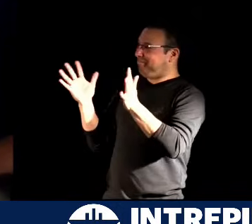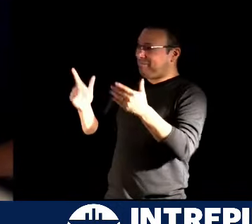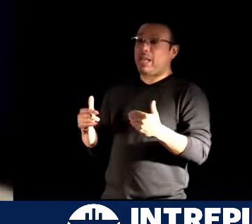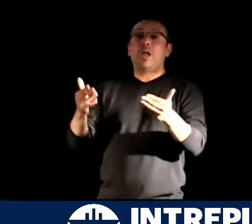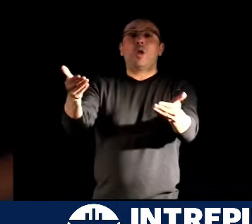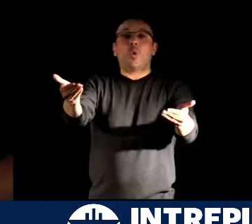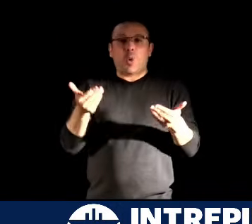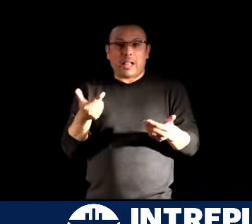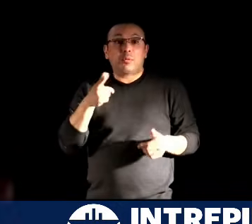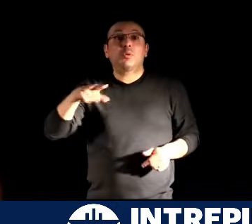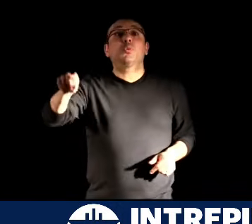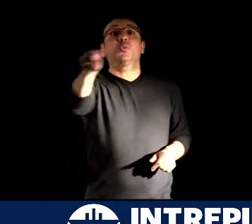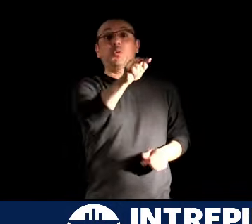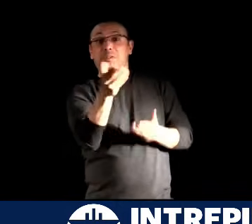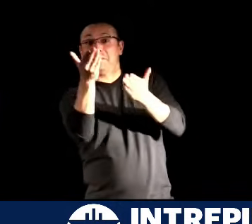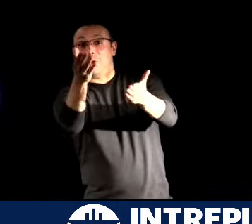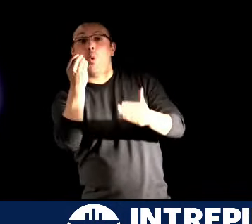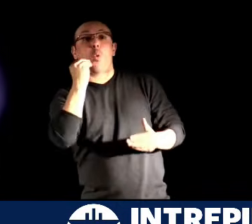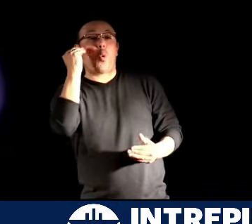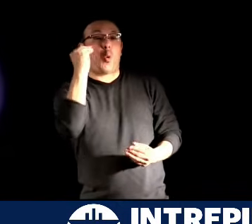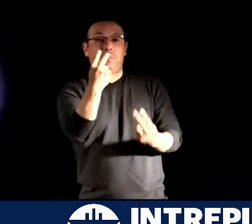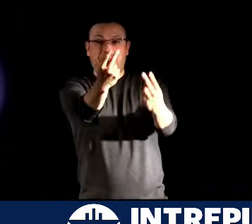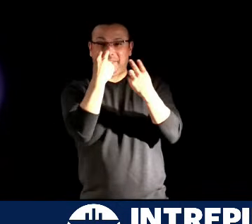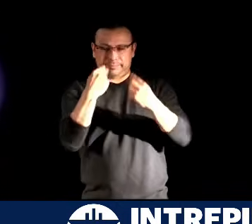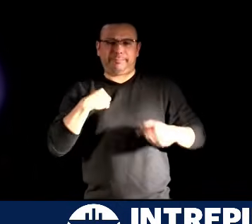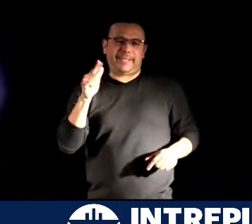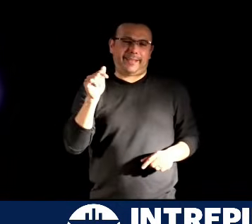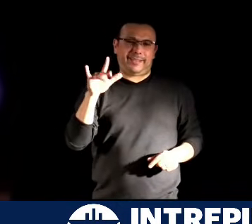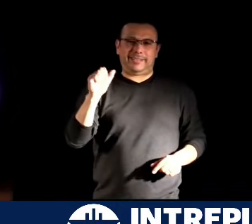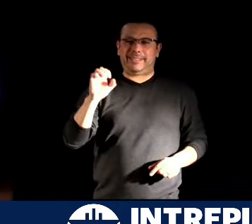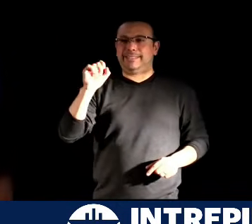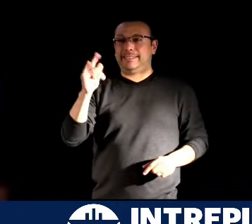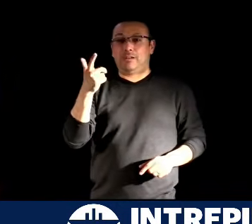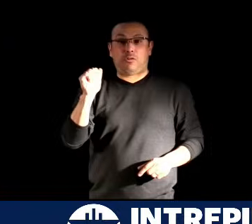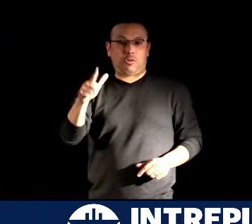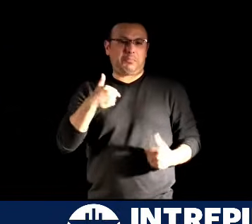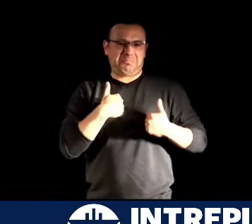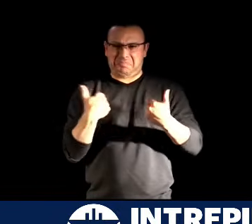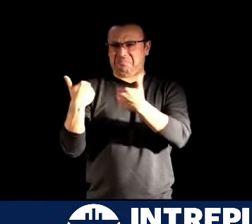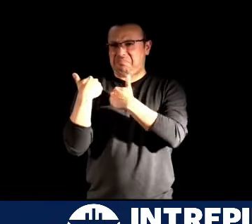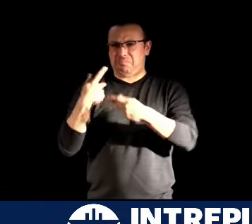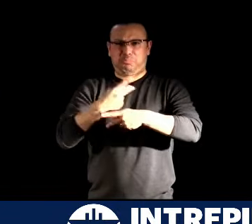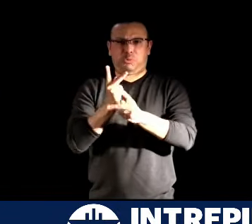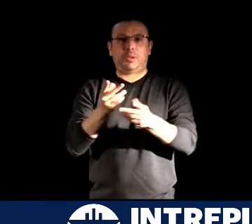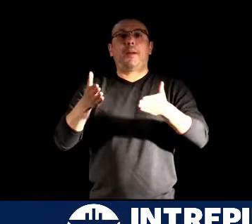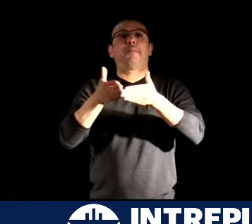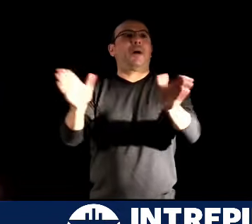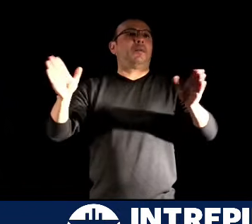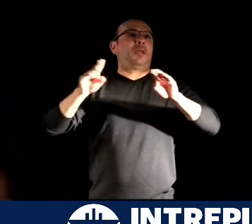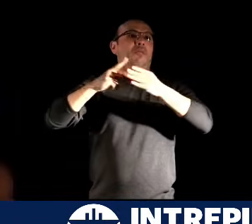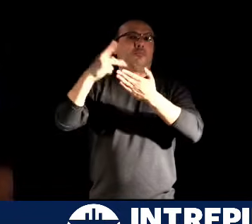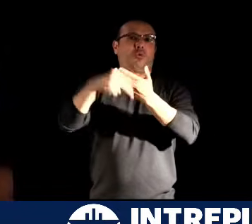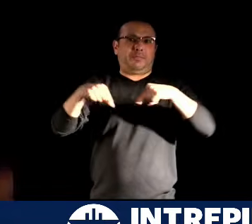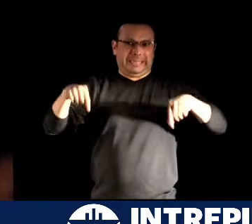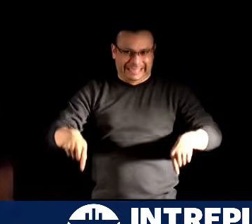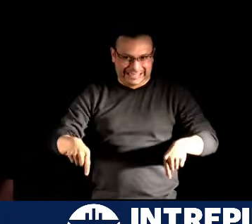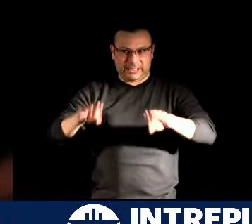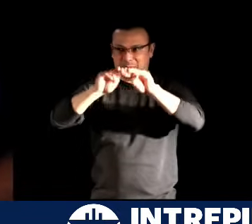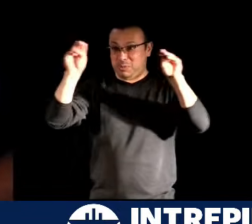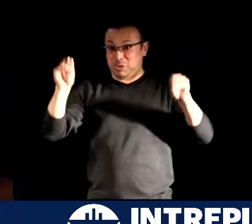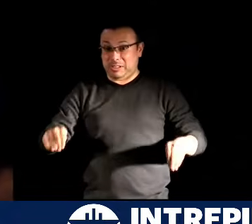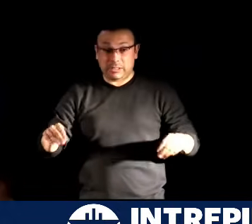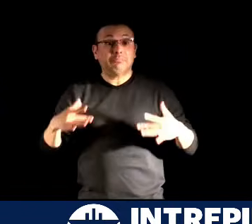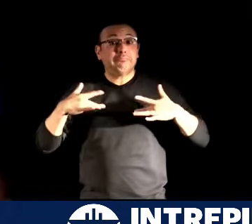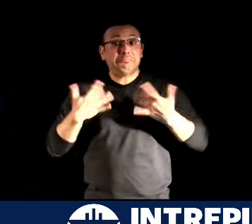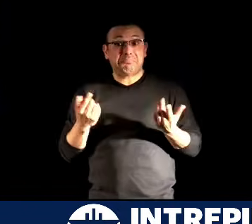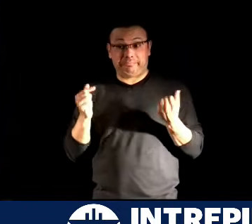tuning in at home as well. My name's Alicia Siegel. I'm the producer of public programs here at the Intrepid Museum. And we are going to be